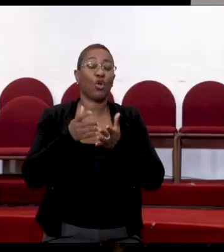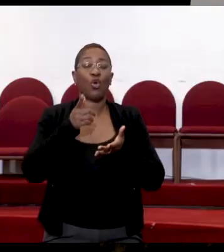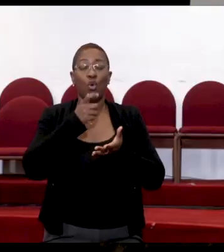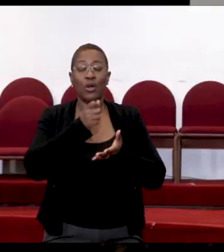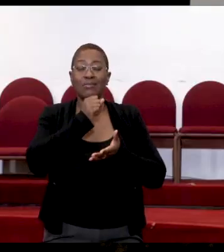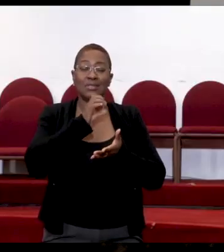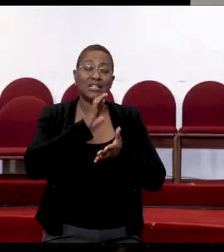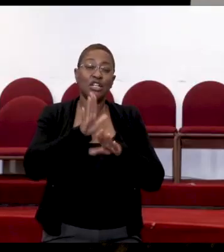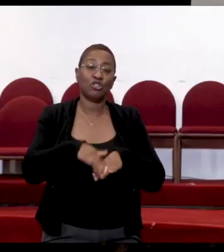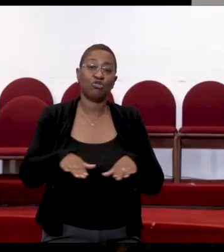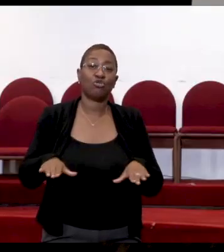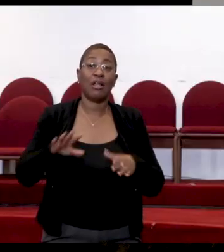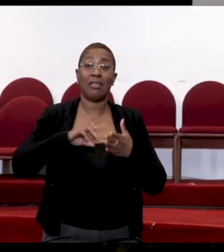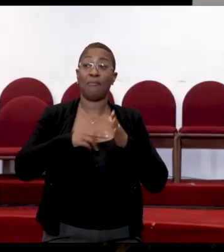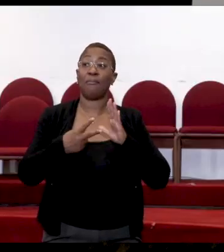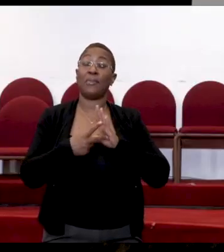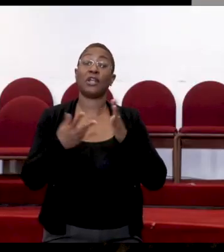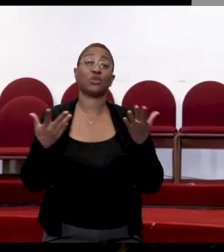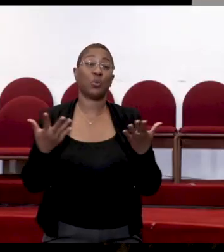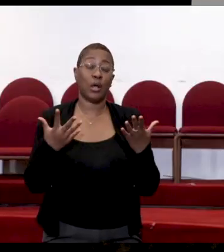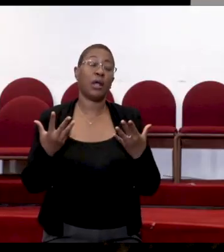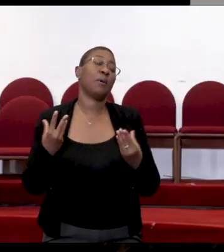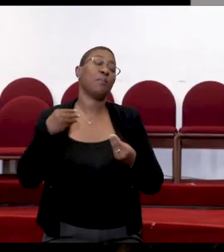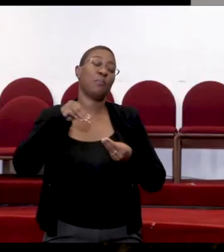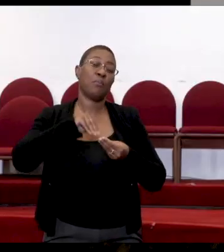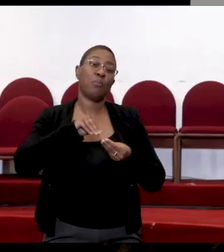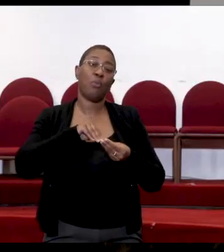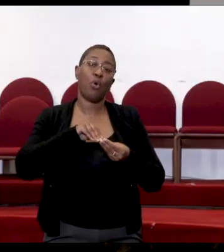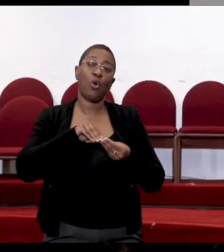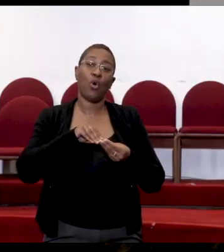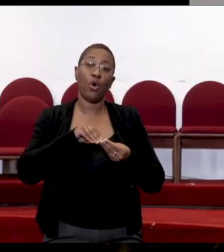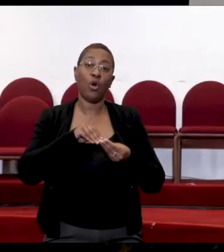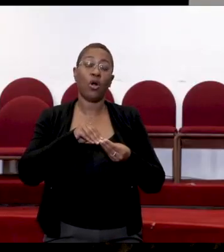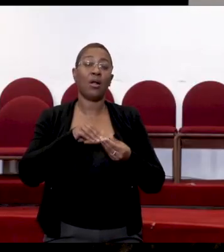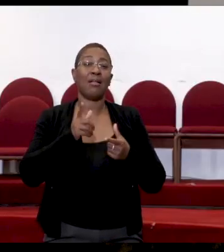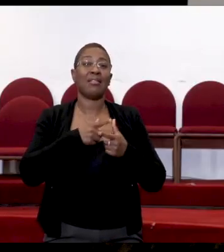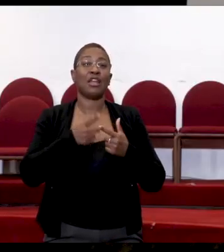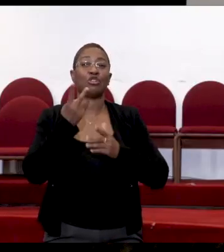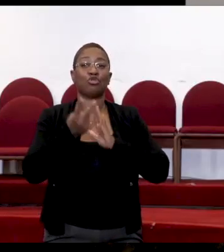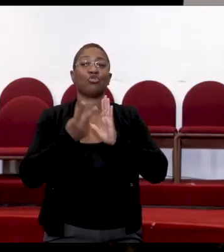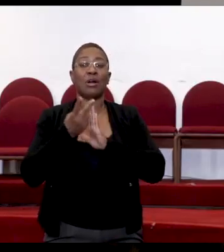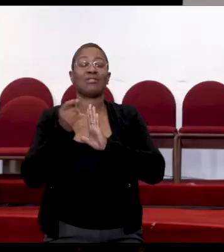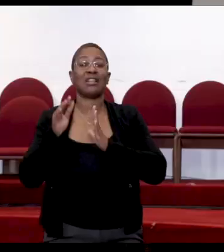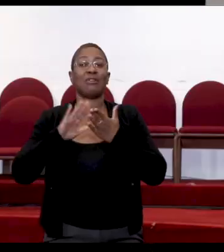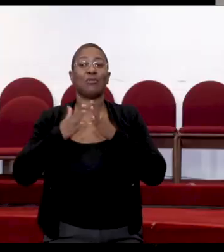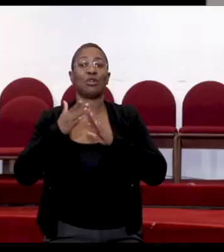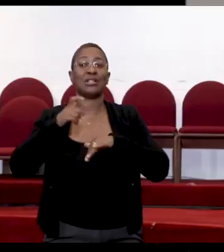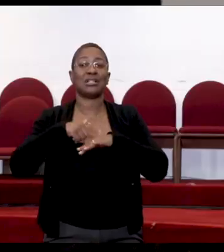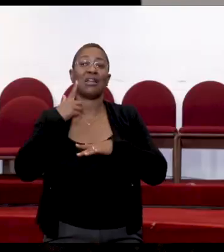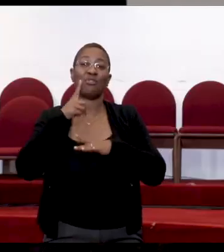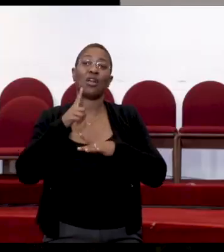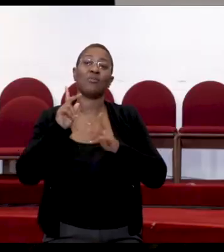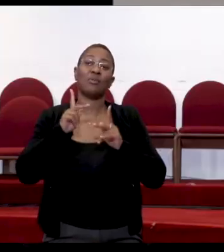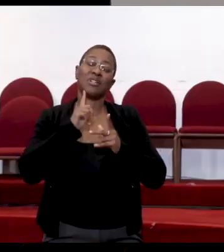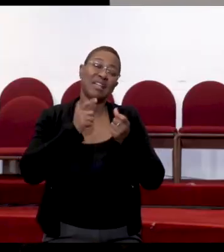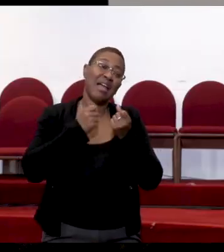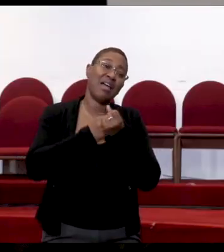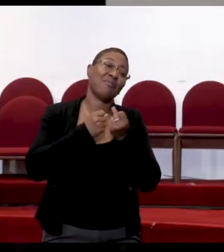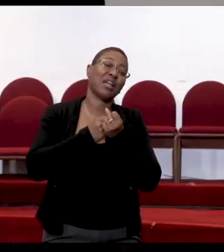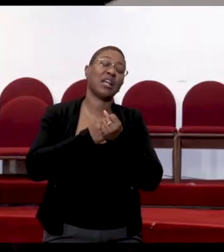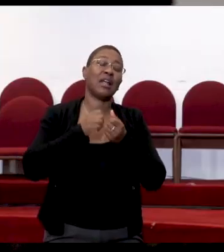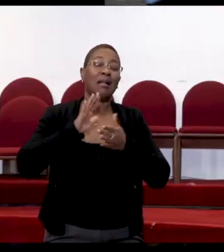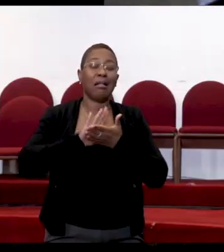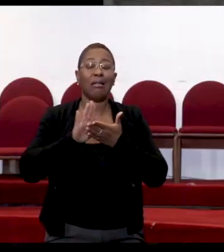children, and that means more 2 hours of community time for people to advocate and clean up and do